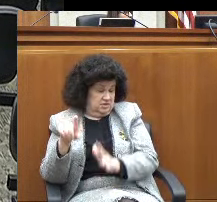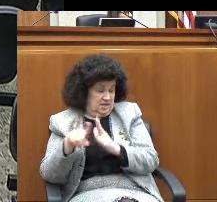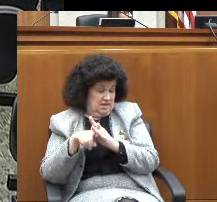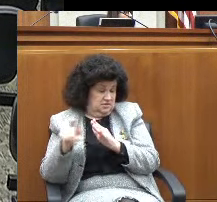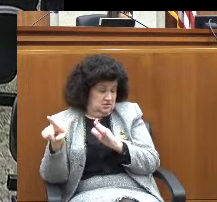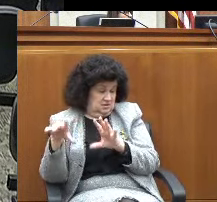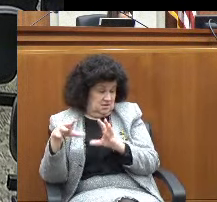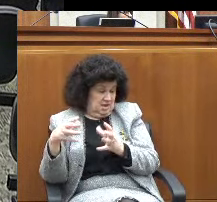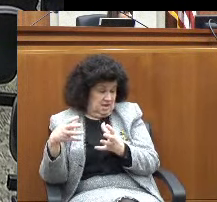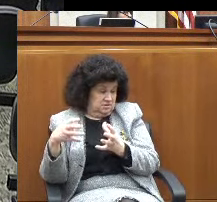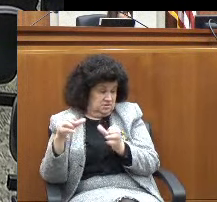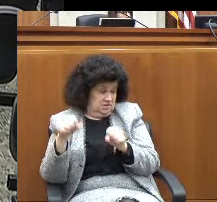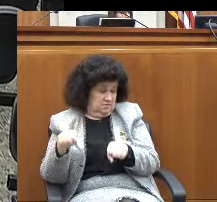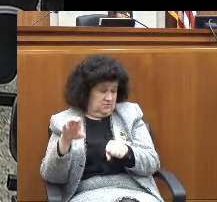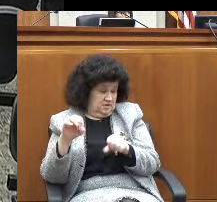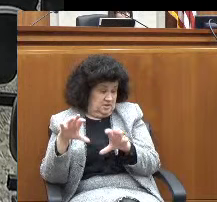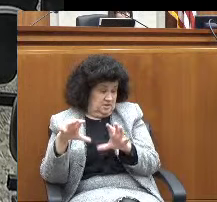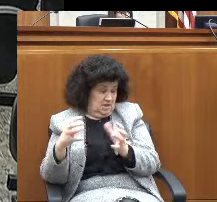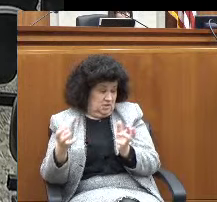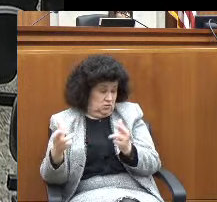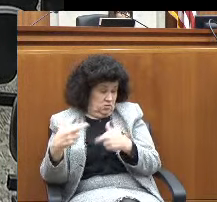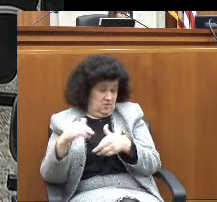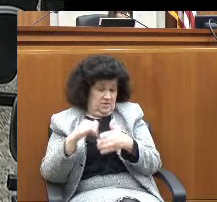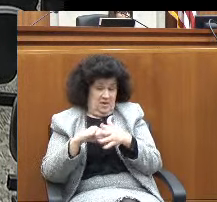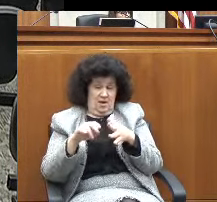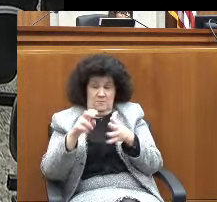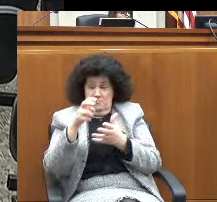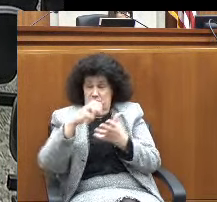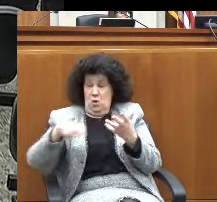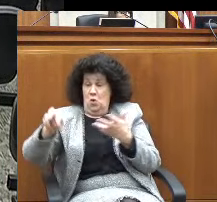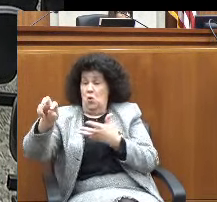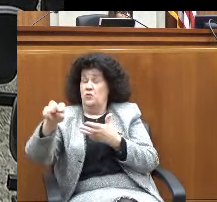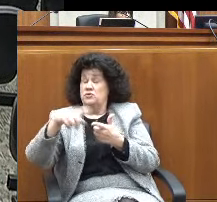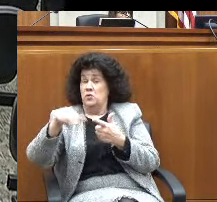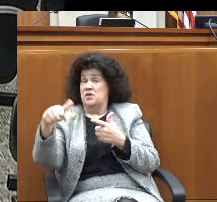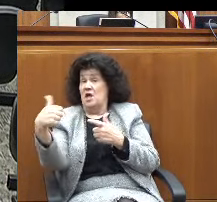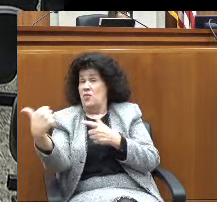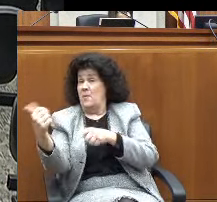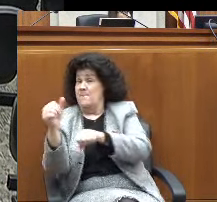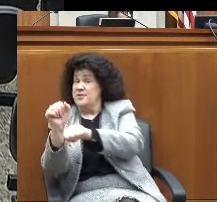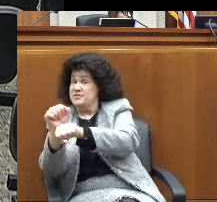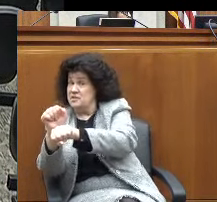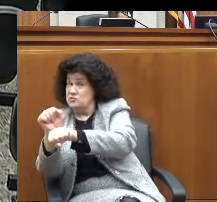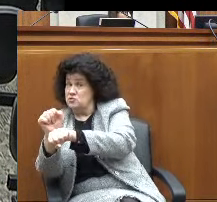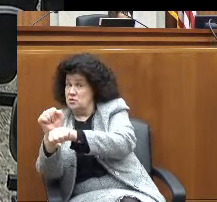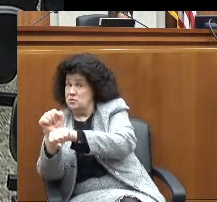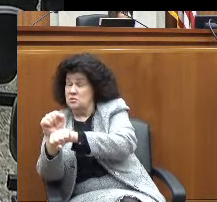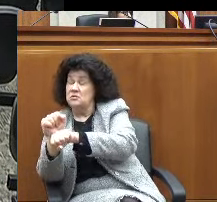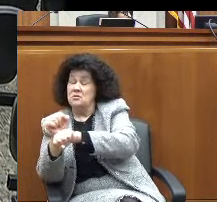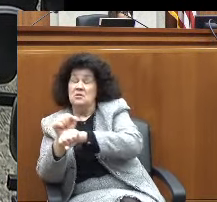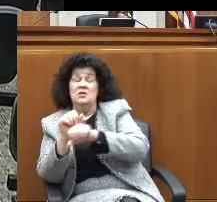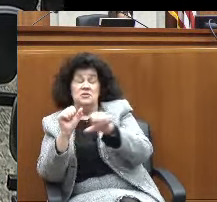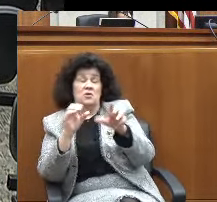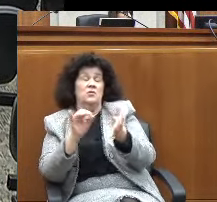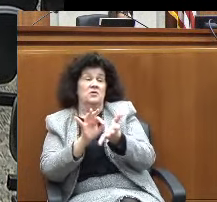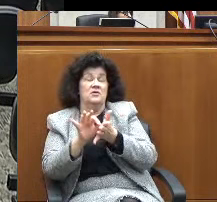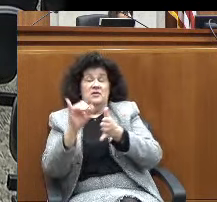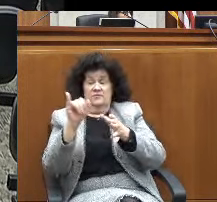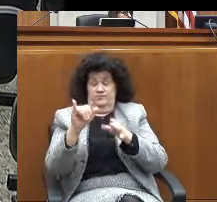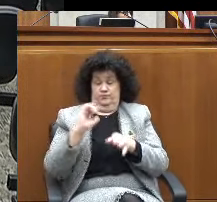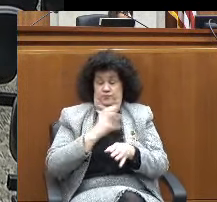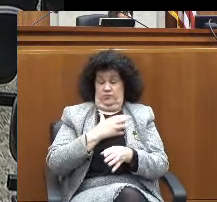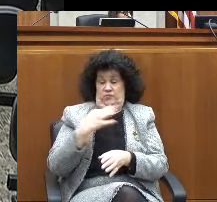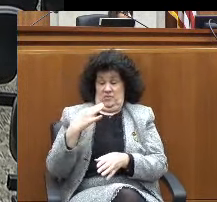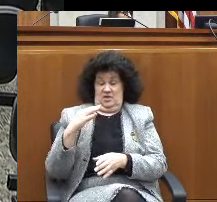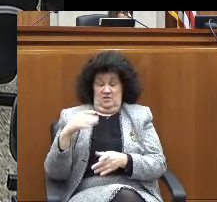be a classroom teacher that moved to like a literacy coach or a literacy specialist. So they would be included in that number. And so for instance, we staffed